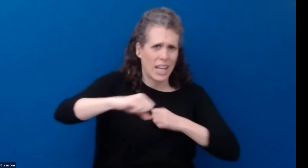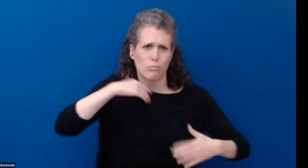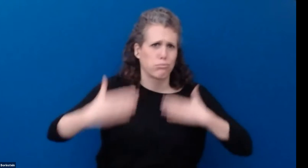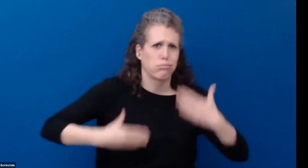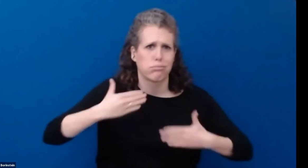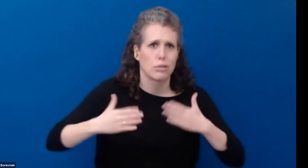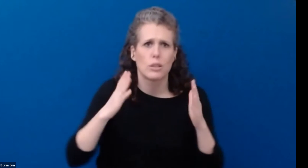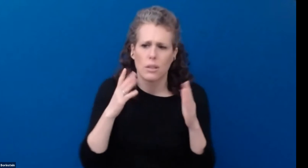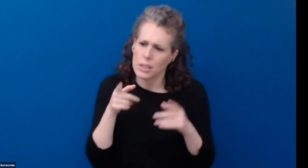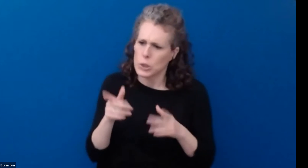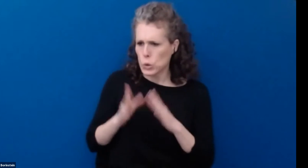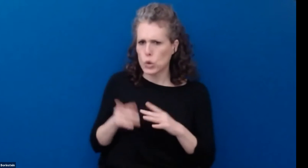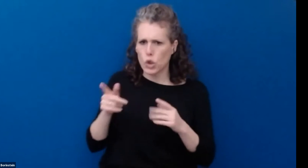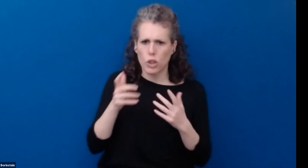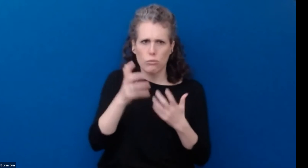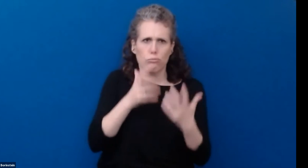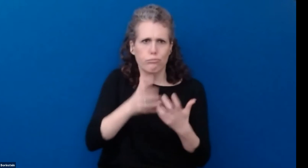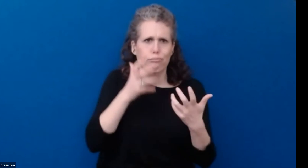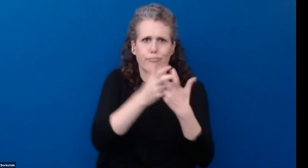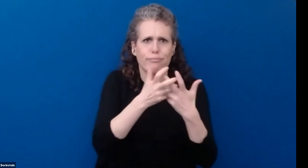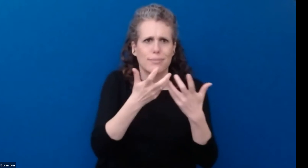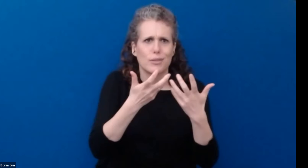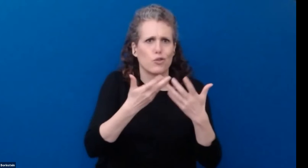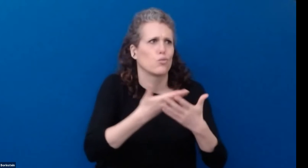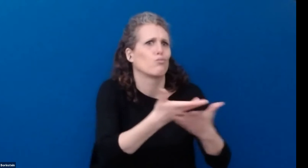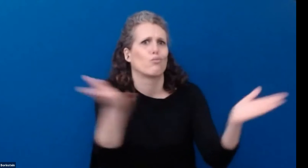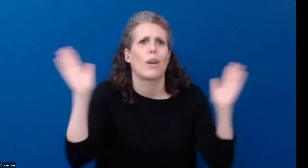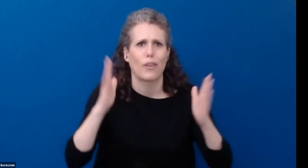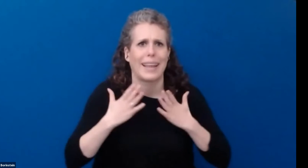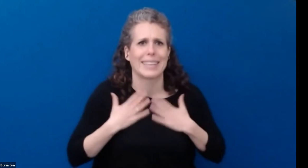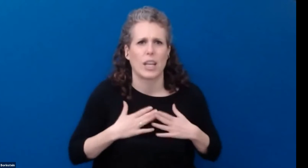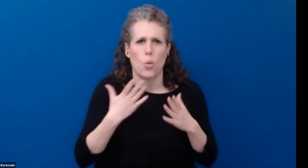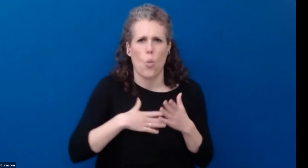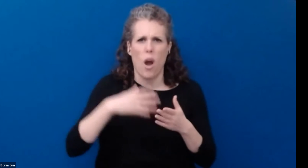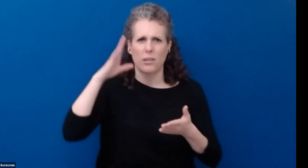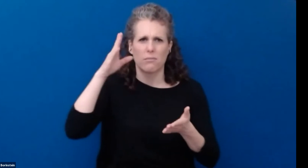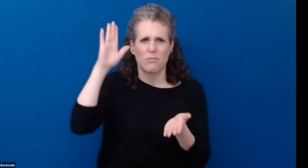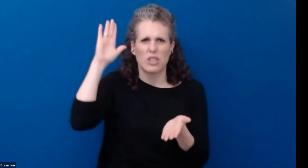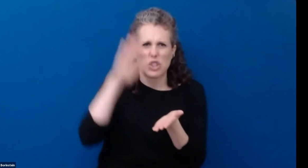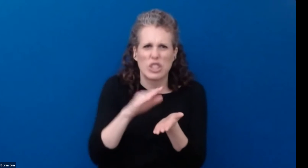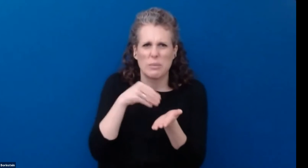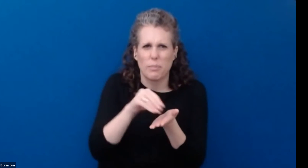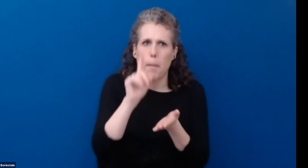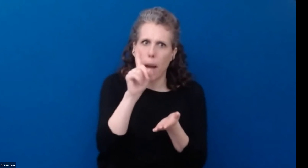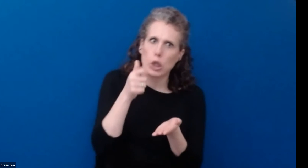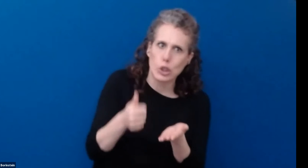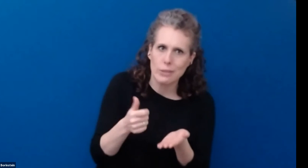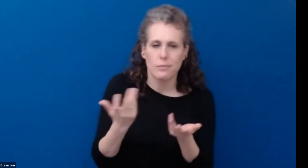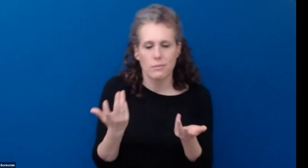adapted to every commercial organization's need of doing this cheap and thorough anyhow. But of